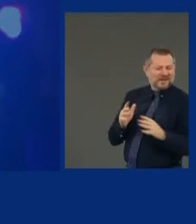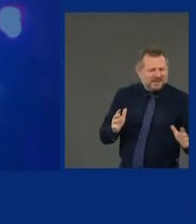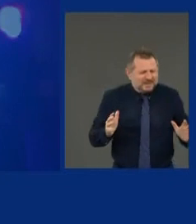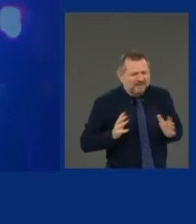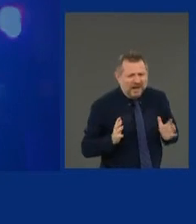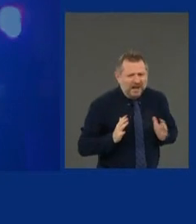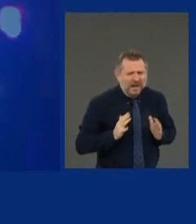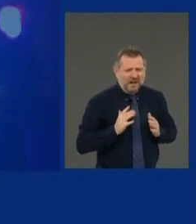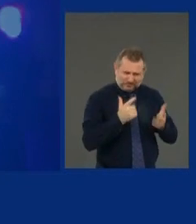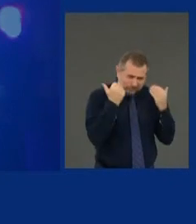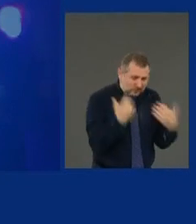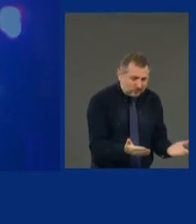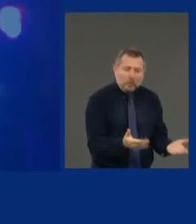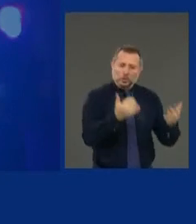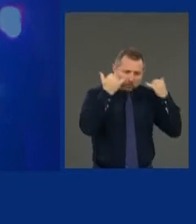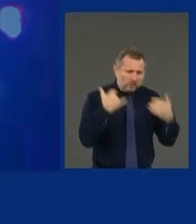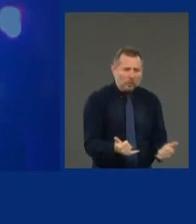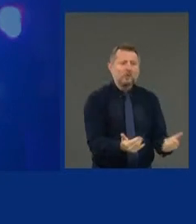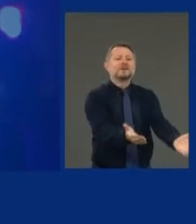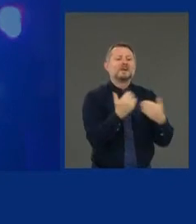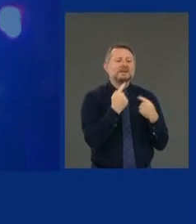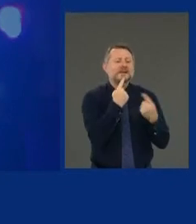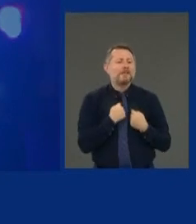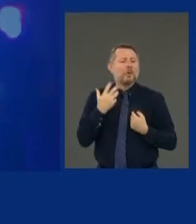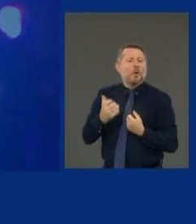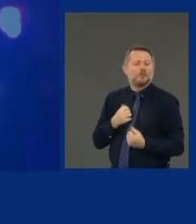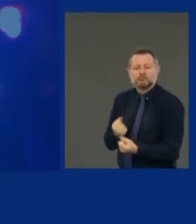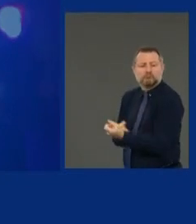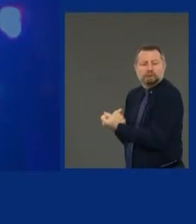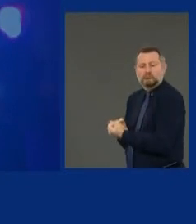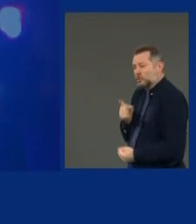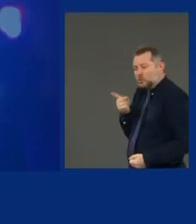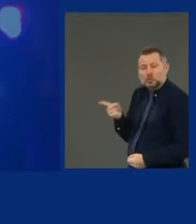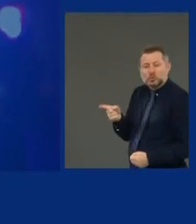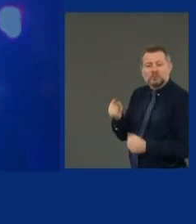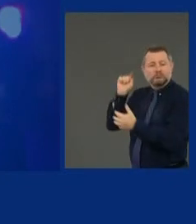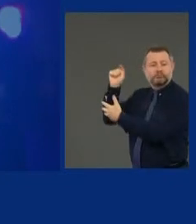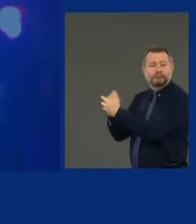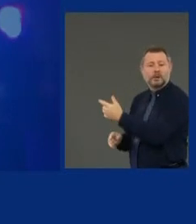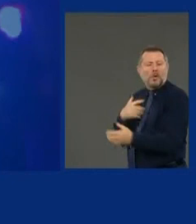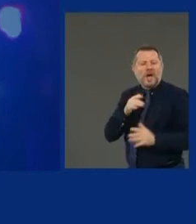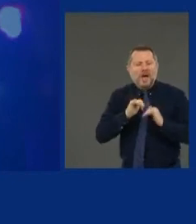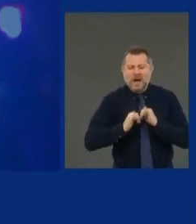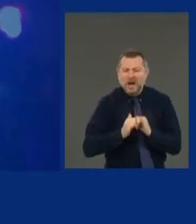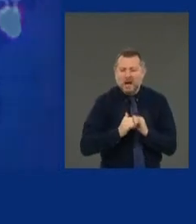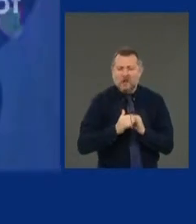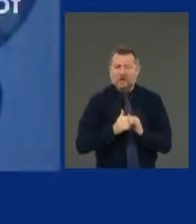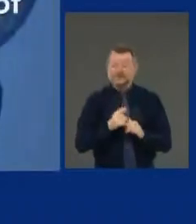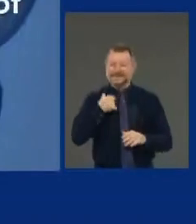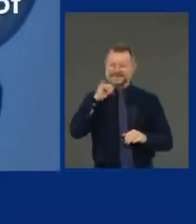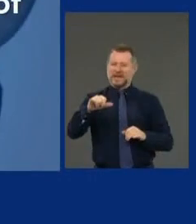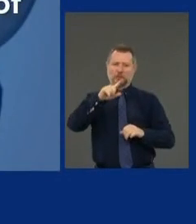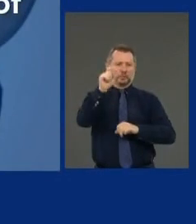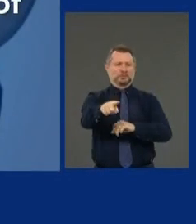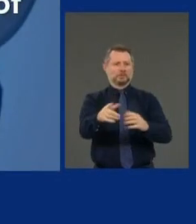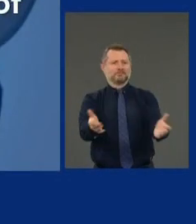What are you for? And how do we do it? That's the question. Show some leadership.